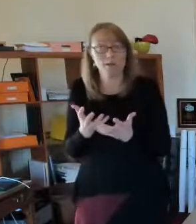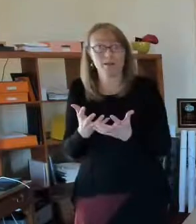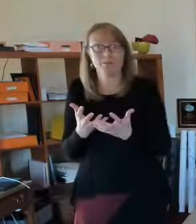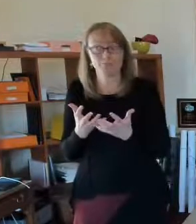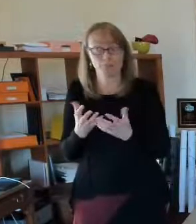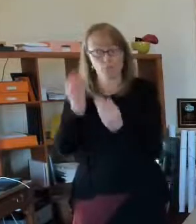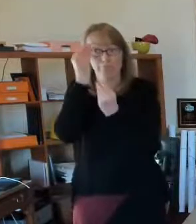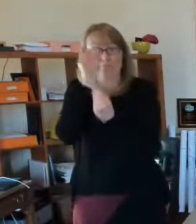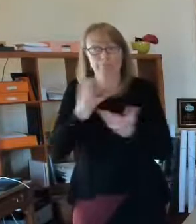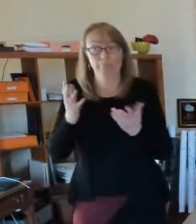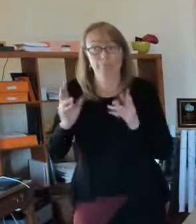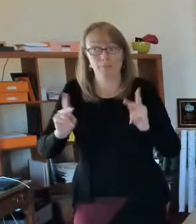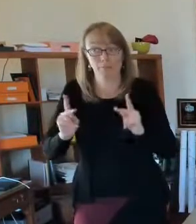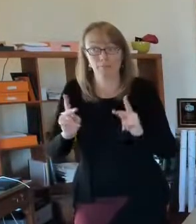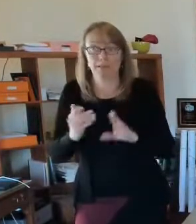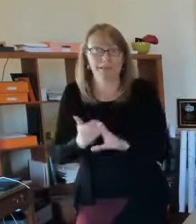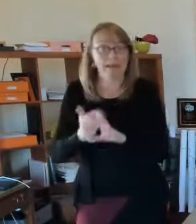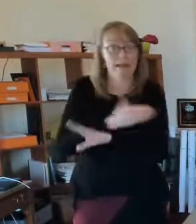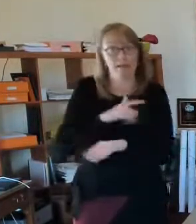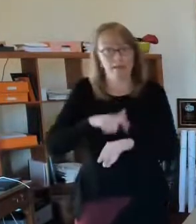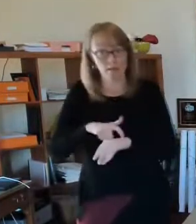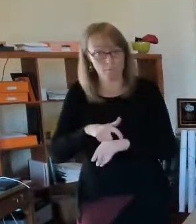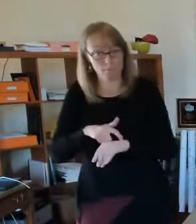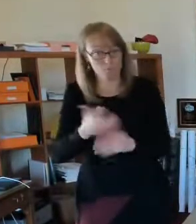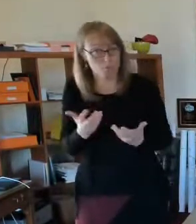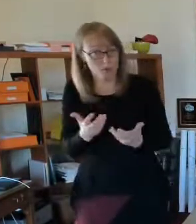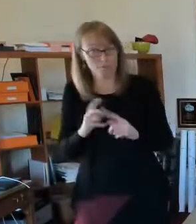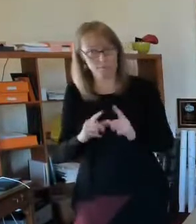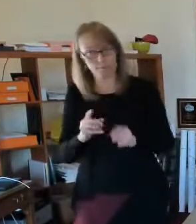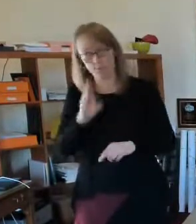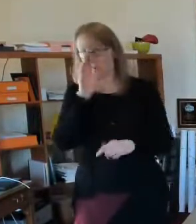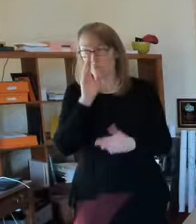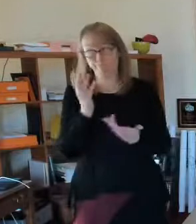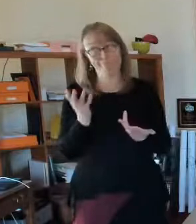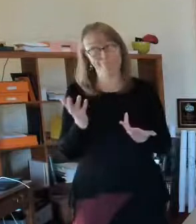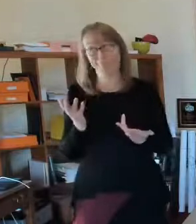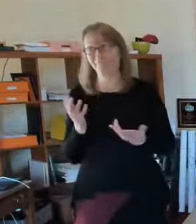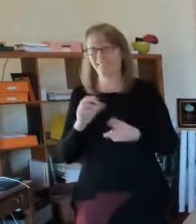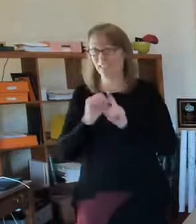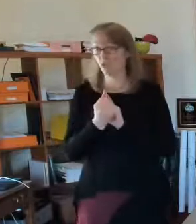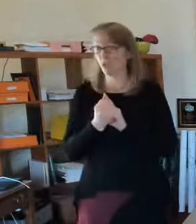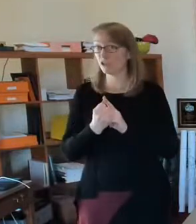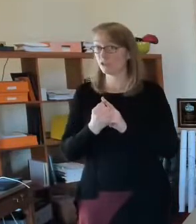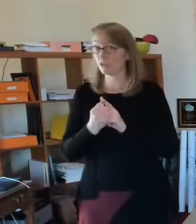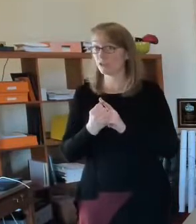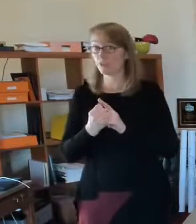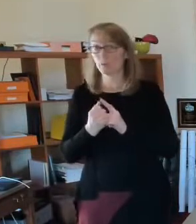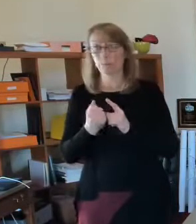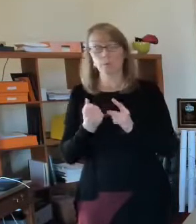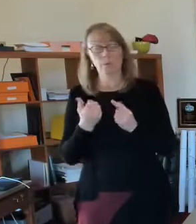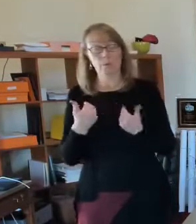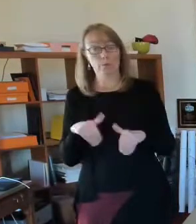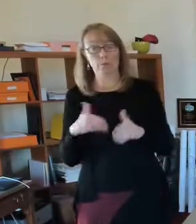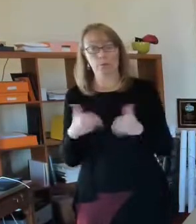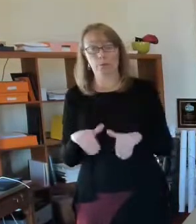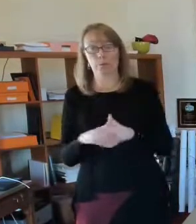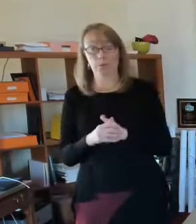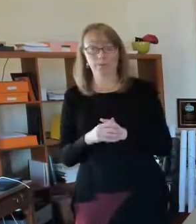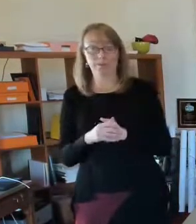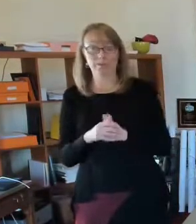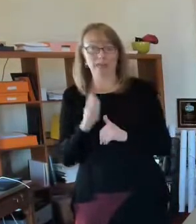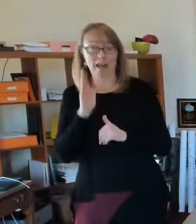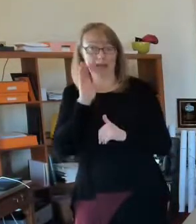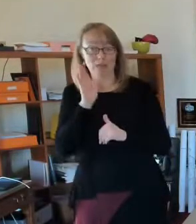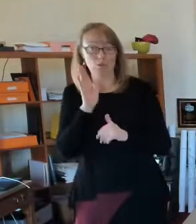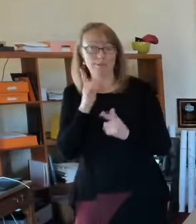possible. But frankly, we're in a situation where you don't want to make I want to announce a change today. It needs to be